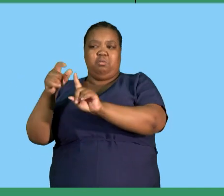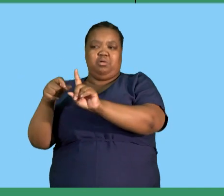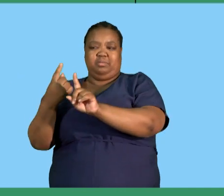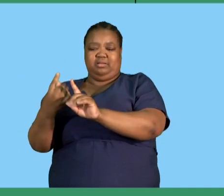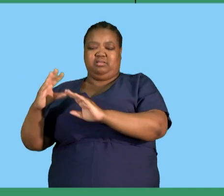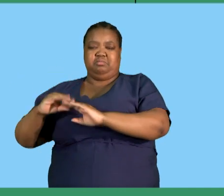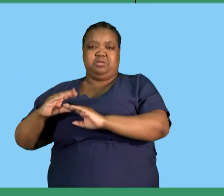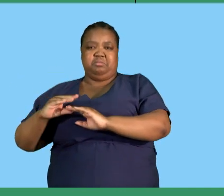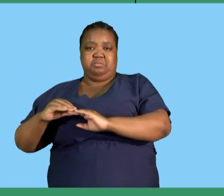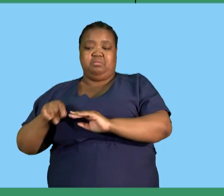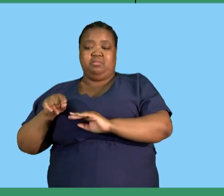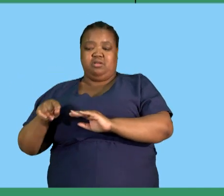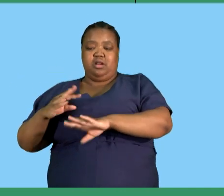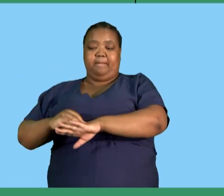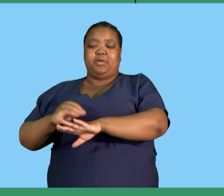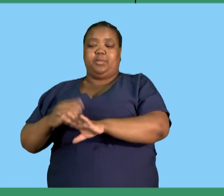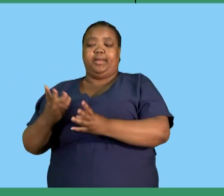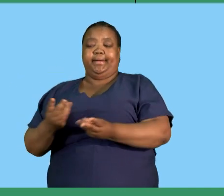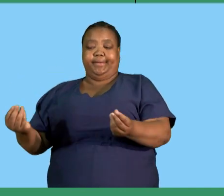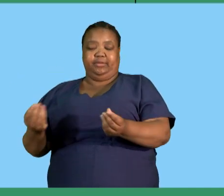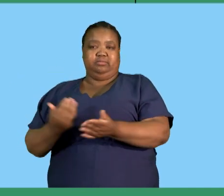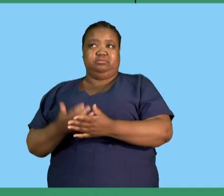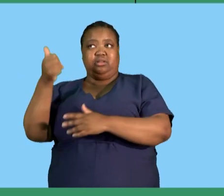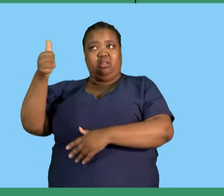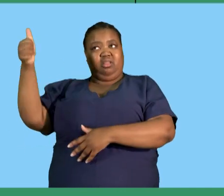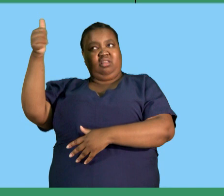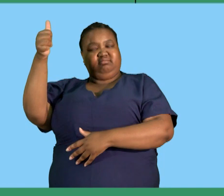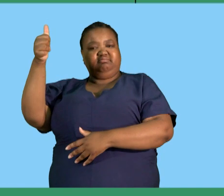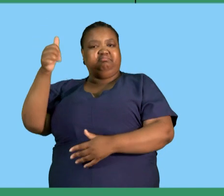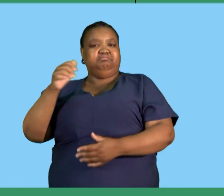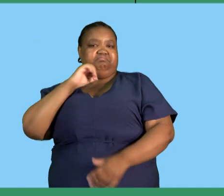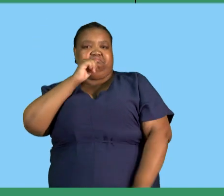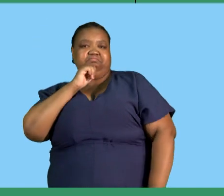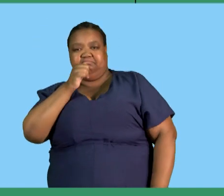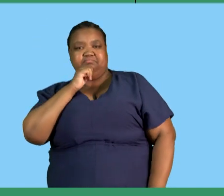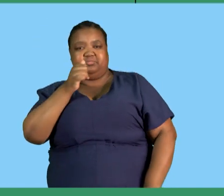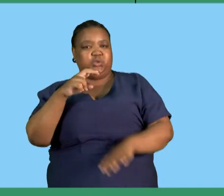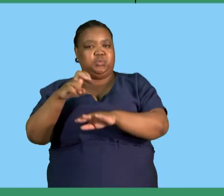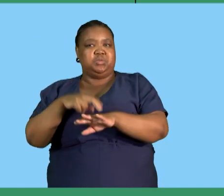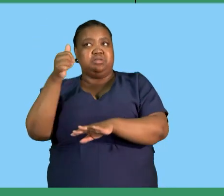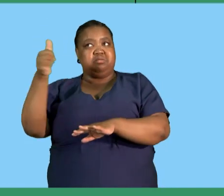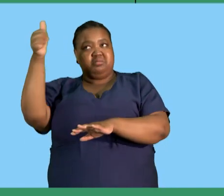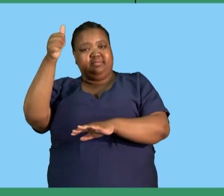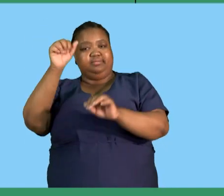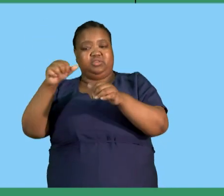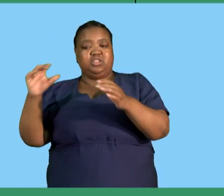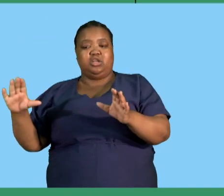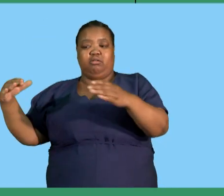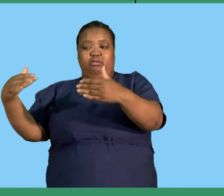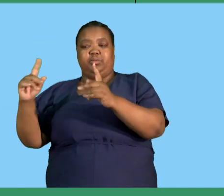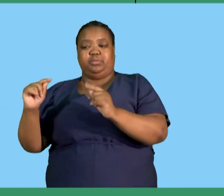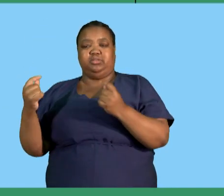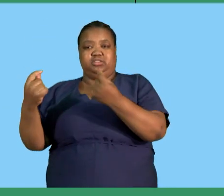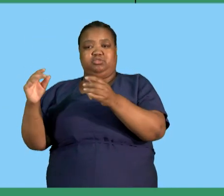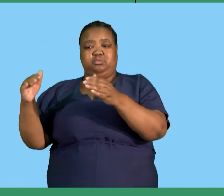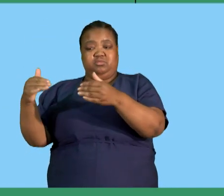an individual team member. So here it's not a senior management, or it's not in senior management, but just a group or